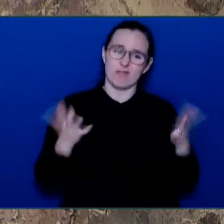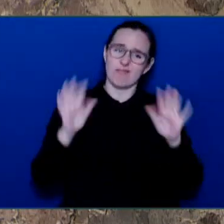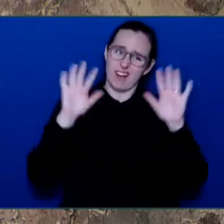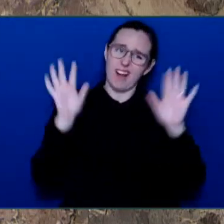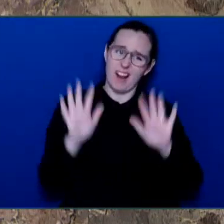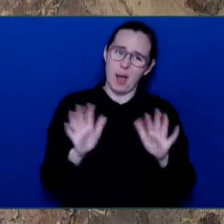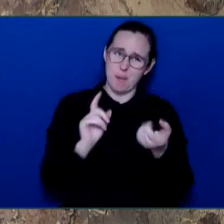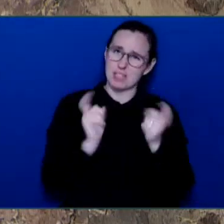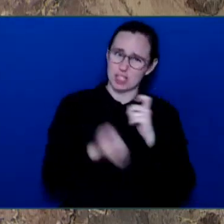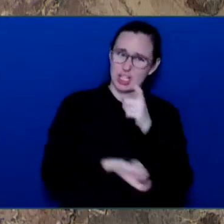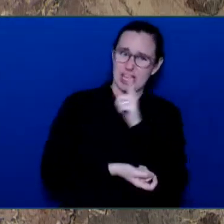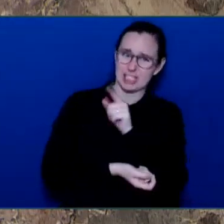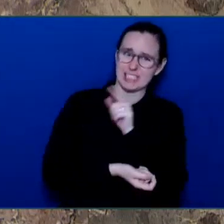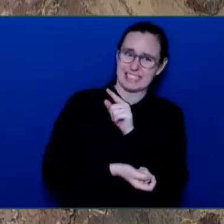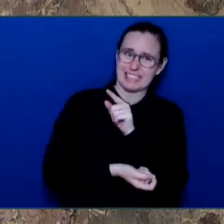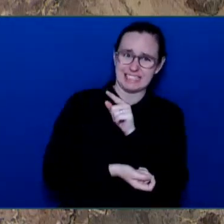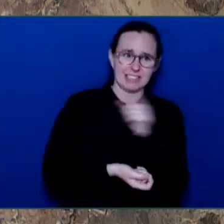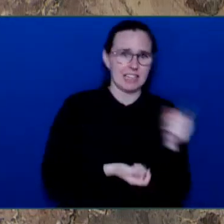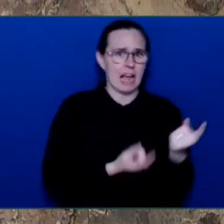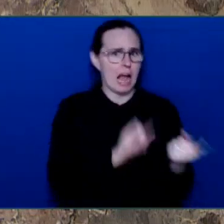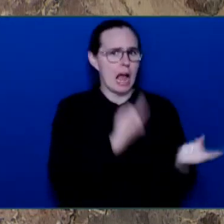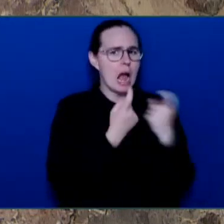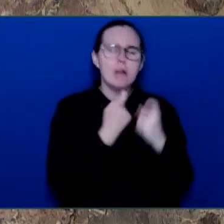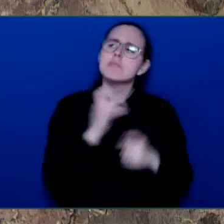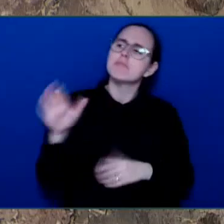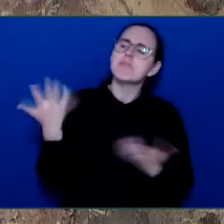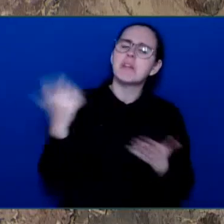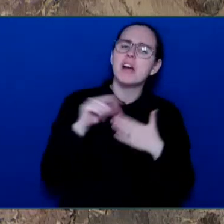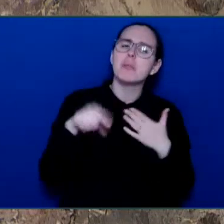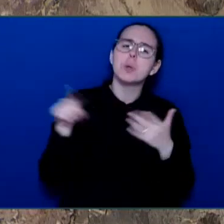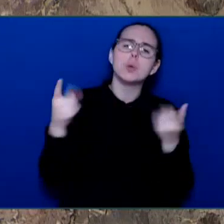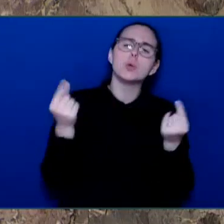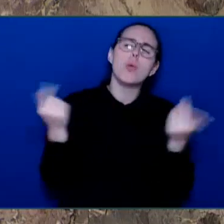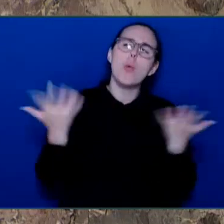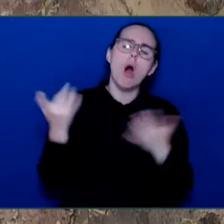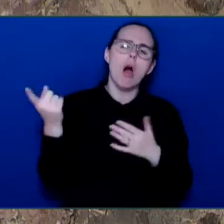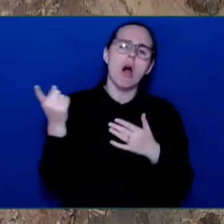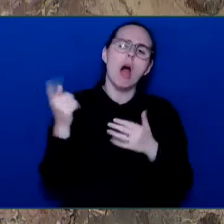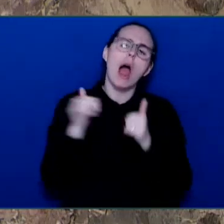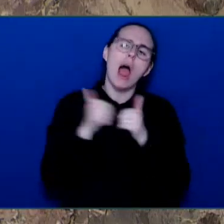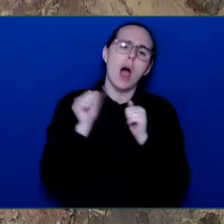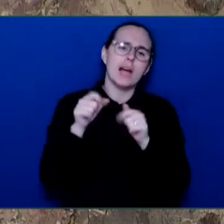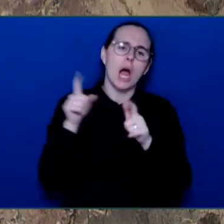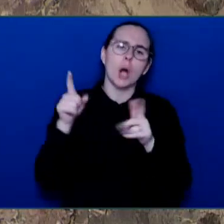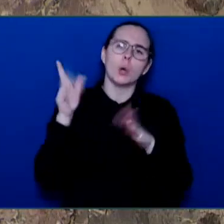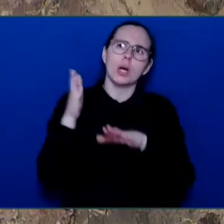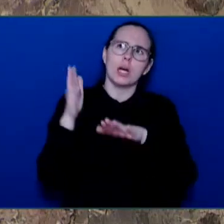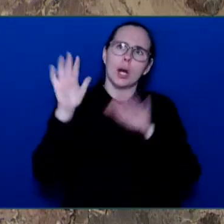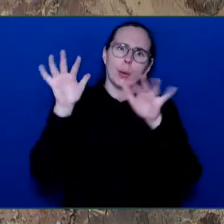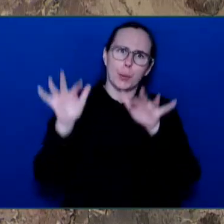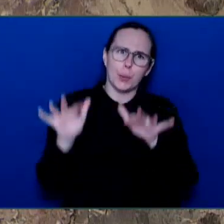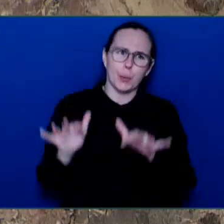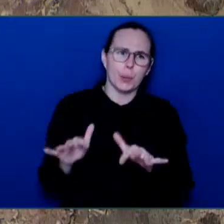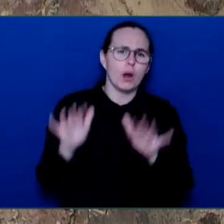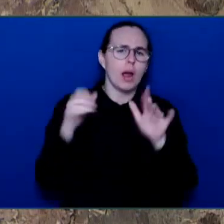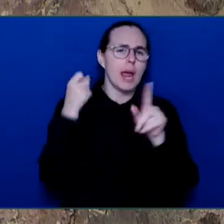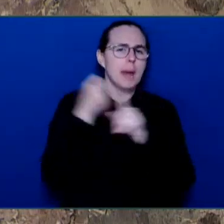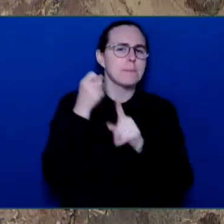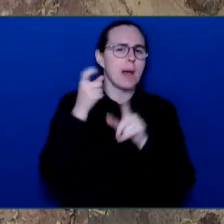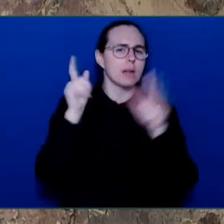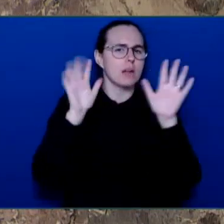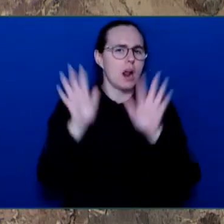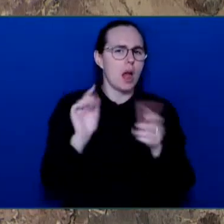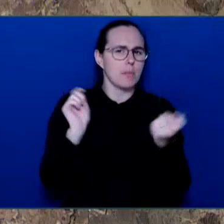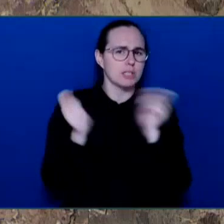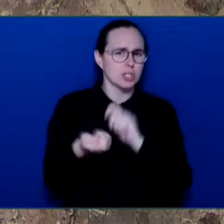information because they are feeling the effects of climate change. Every time there's extreme heat, every time people